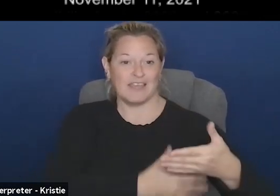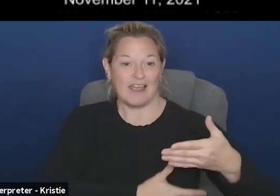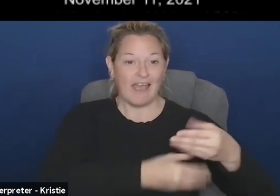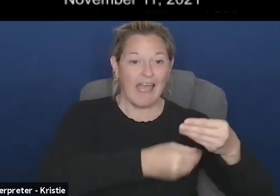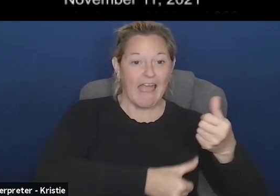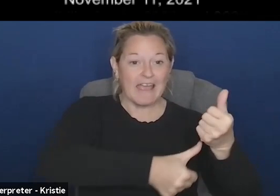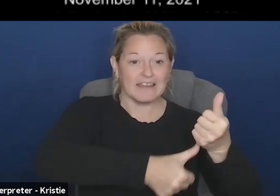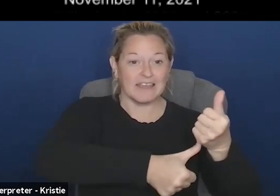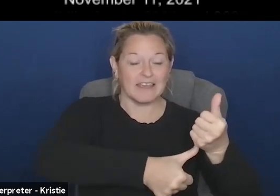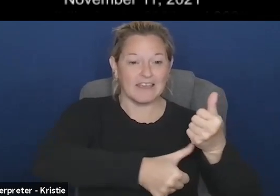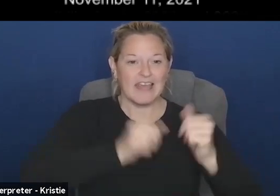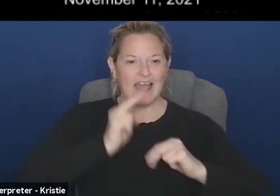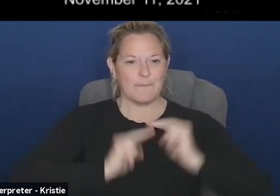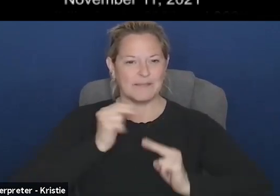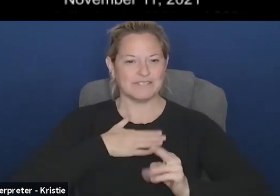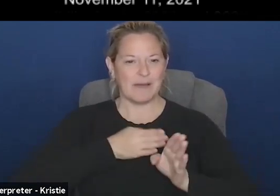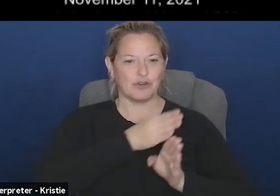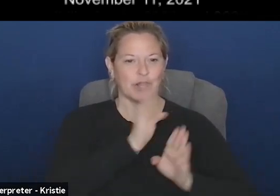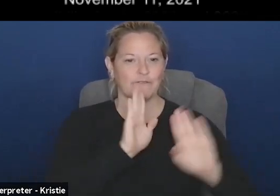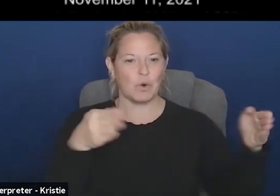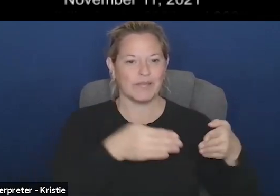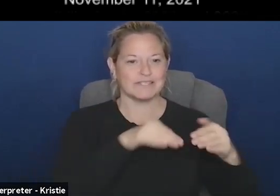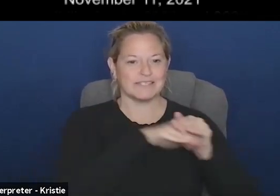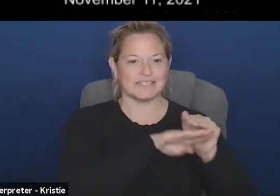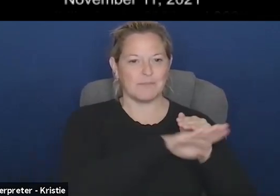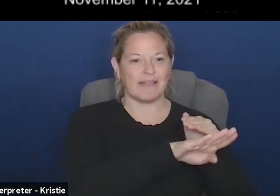building a career in accessibility than I would if I built a career